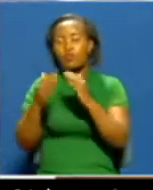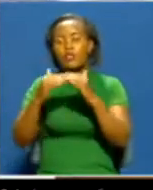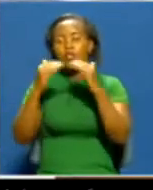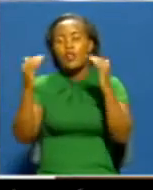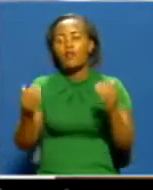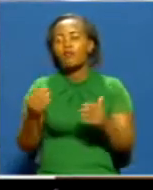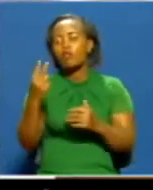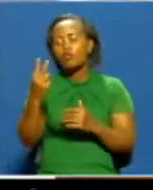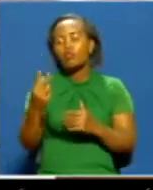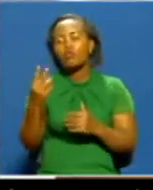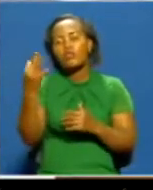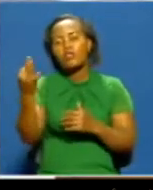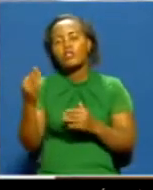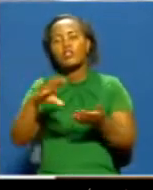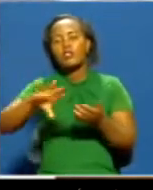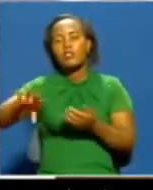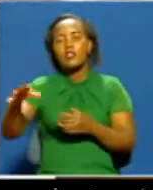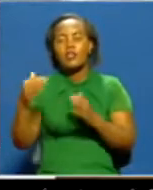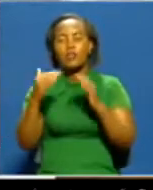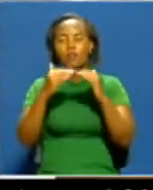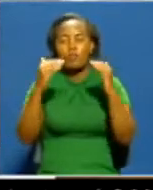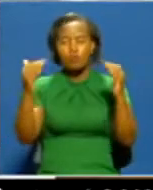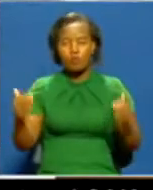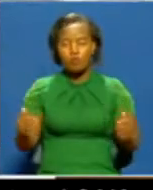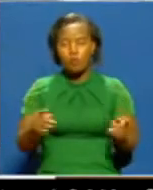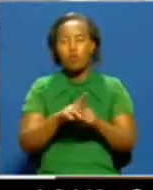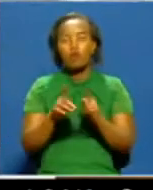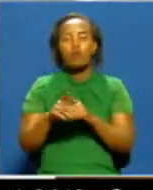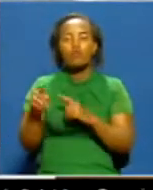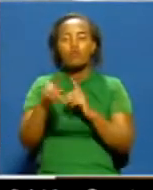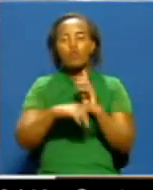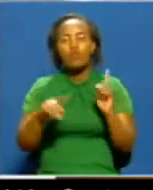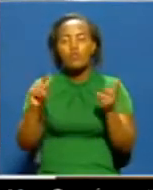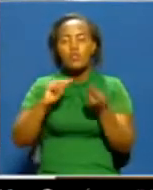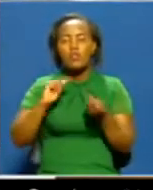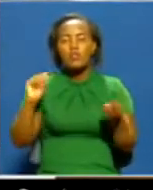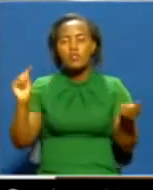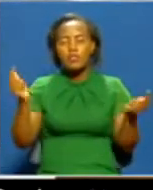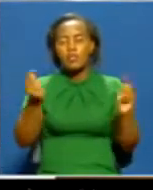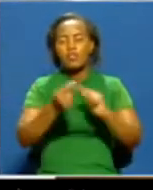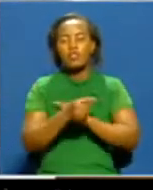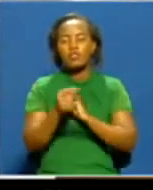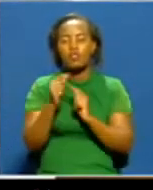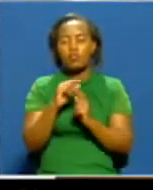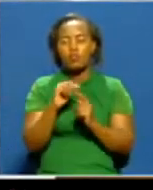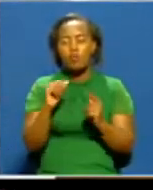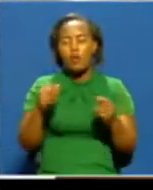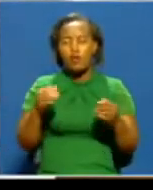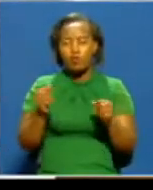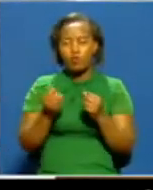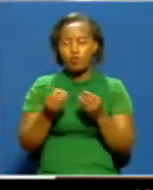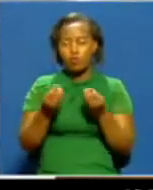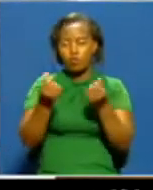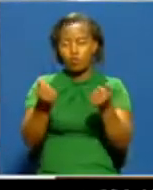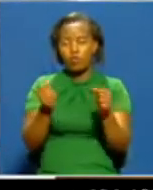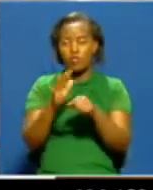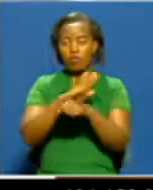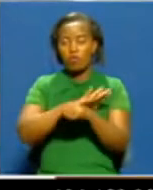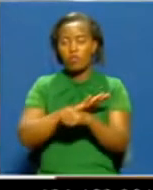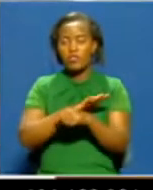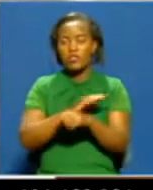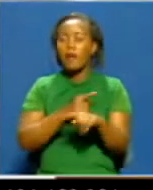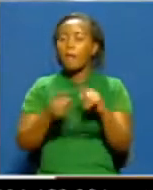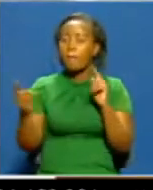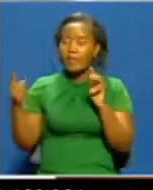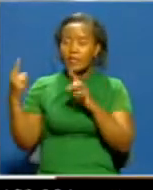the county level. We also diverted that money a little bit towards covering COVID-19. But the experience that we have had,